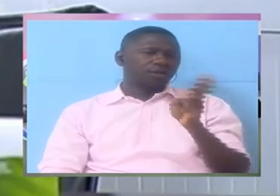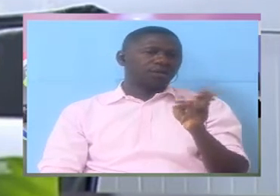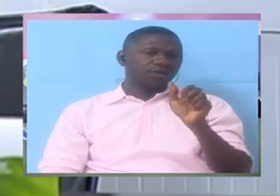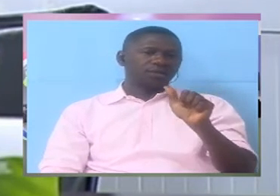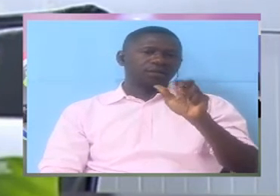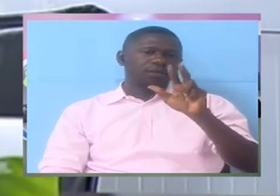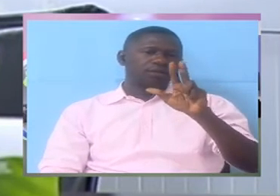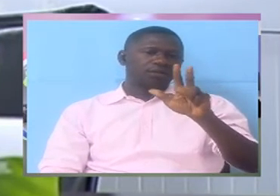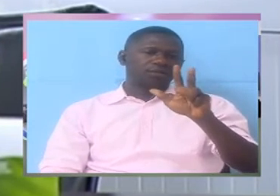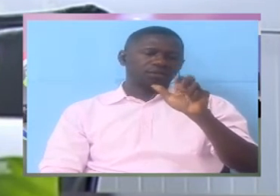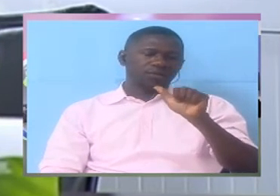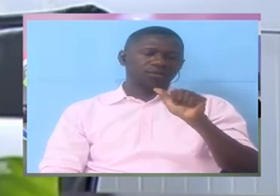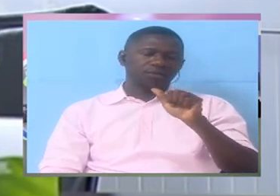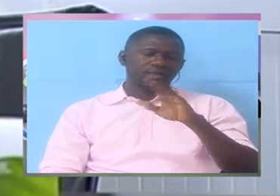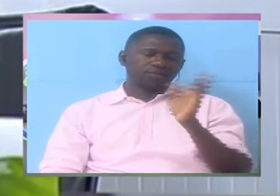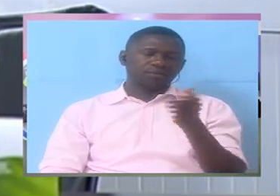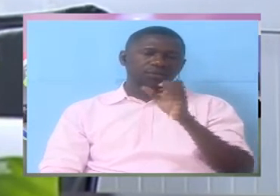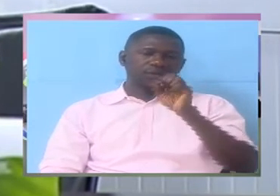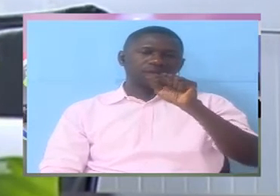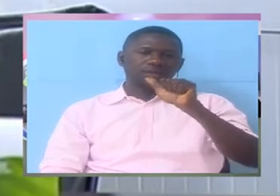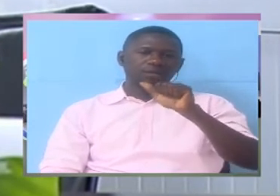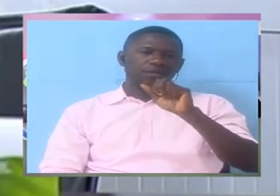Langhawa Saho. This is a youth member.